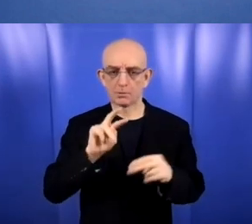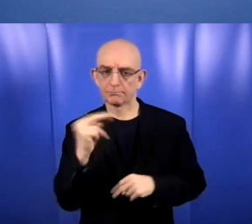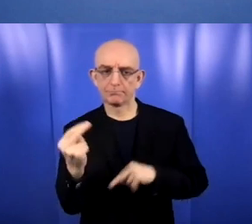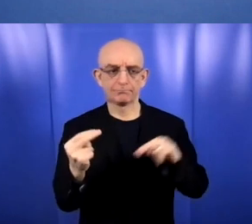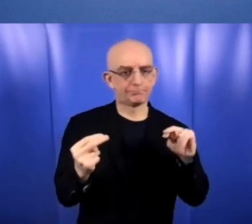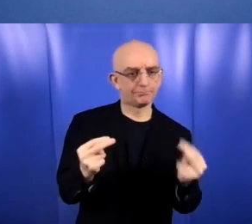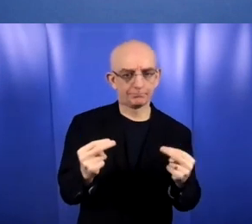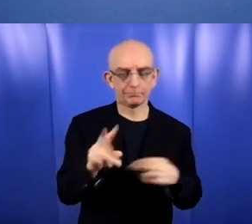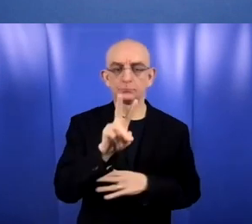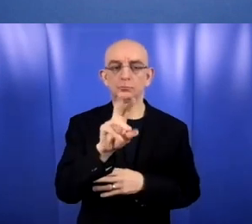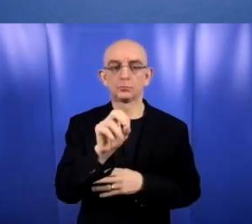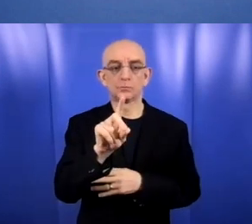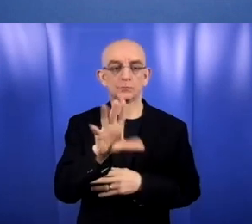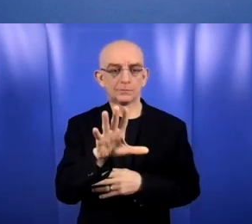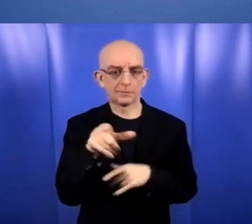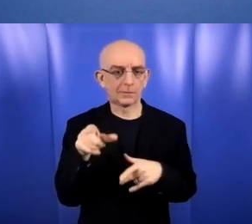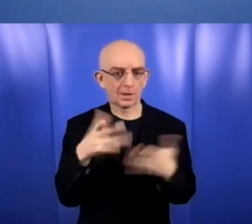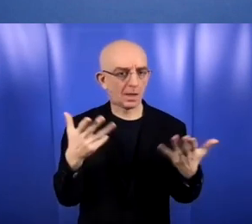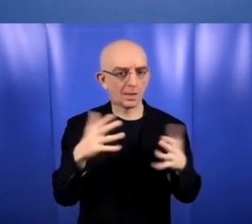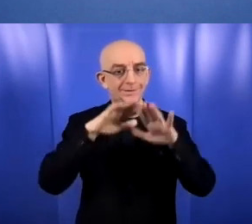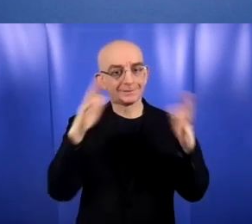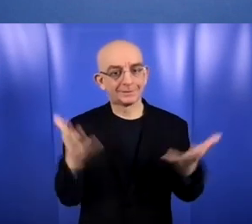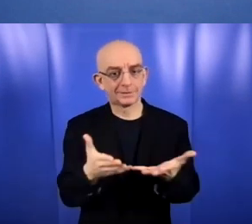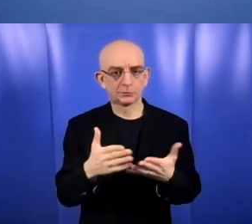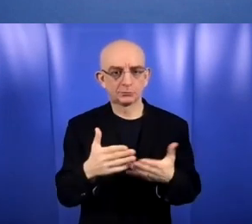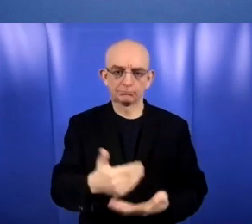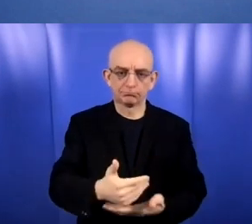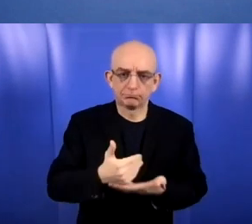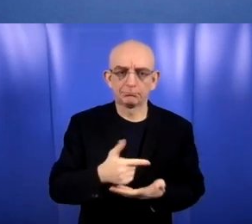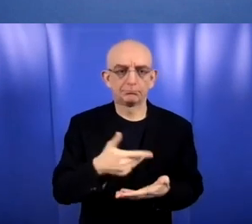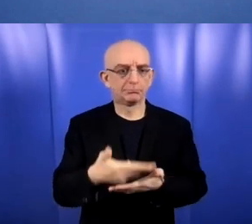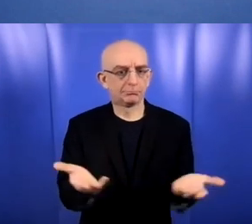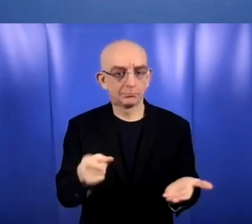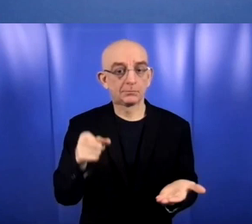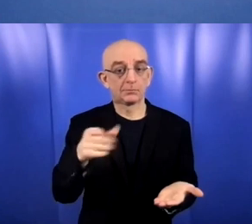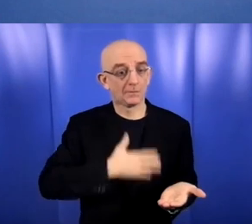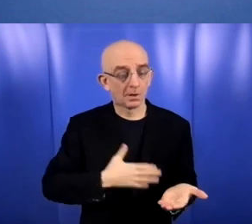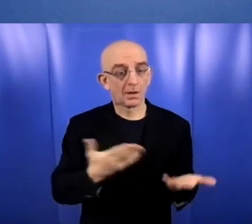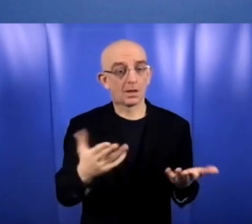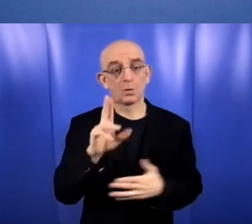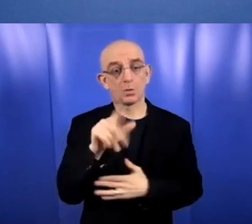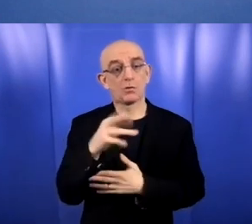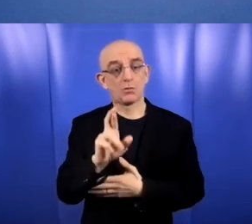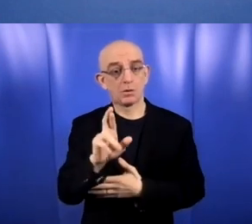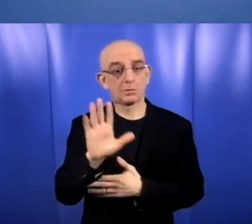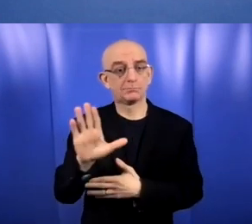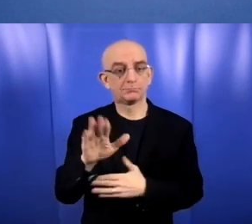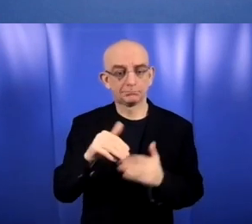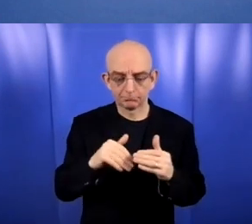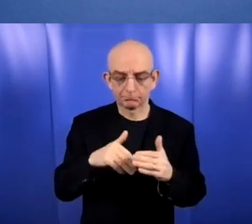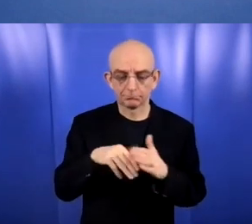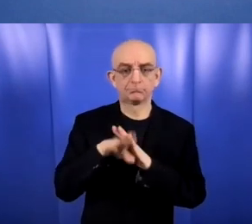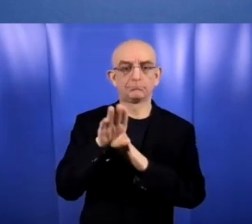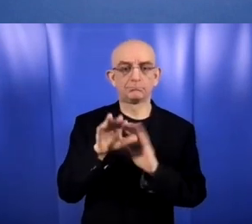we put in place a process within UNHCR so that it would